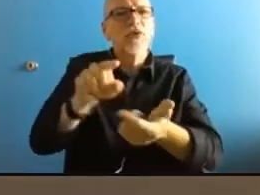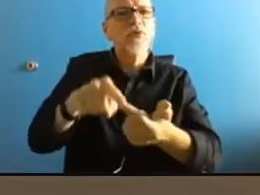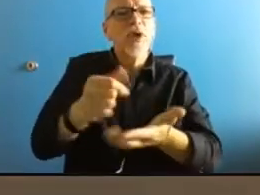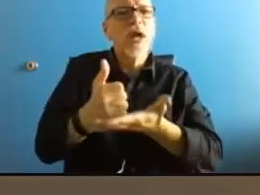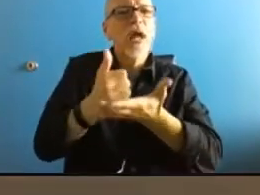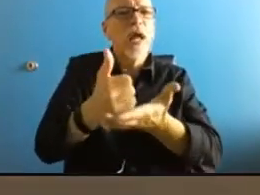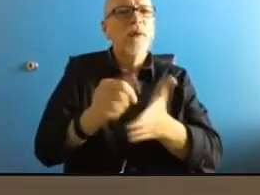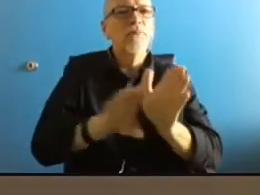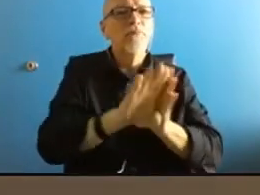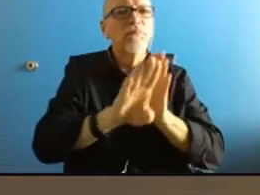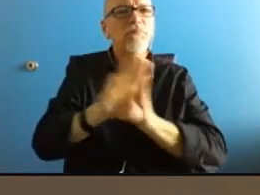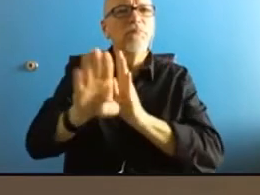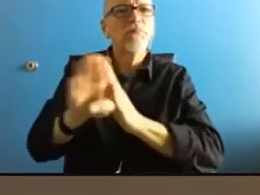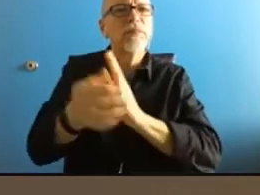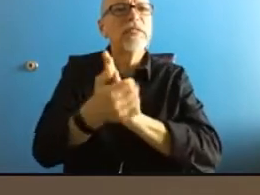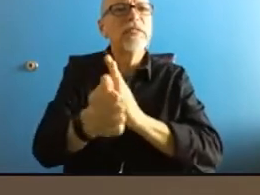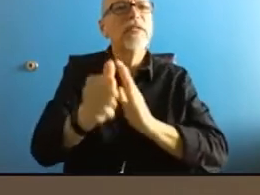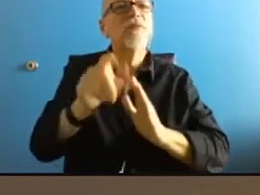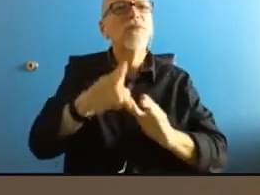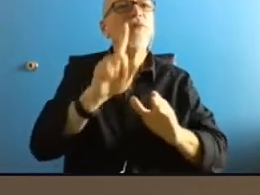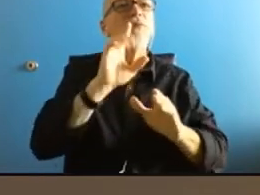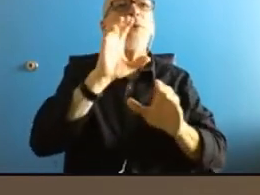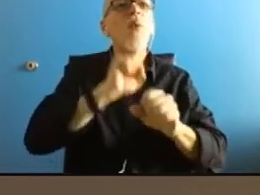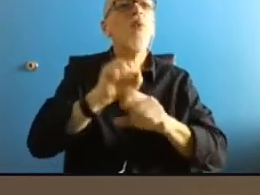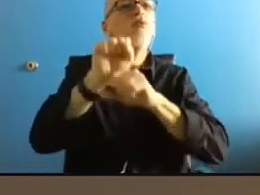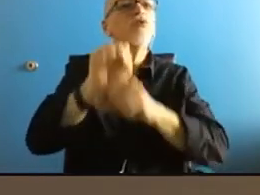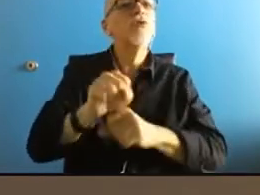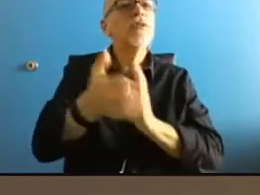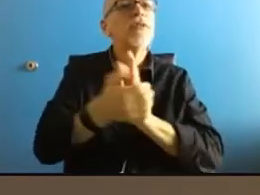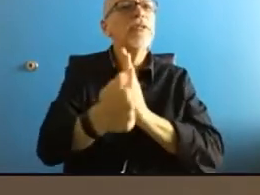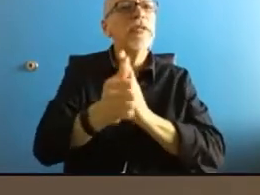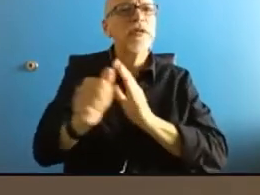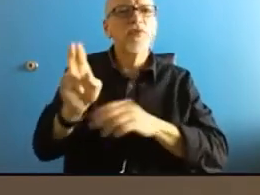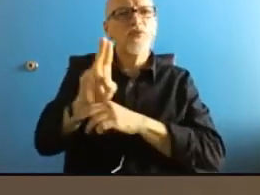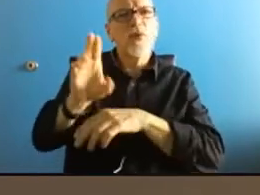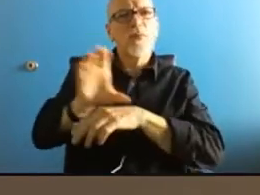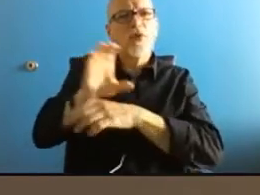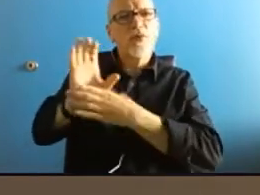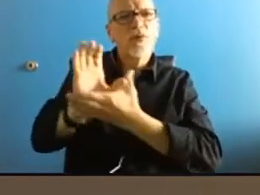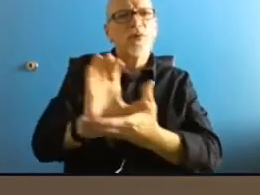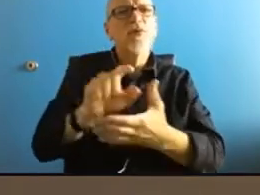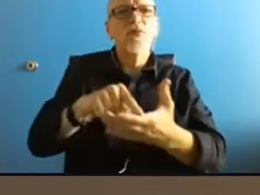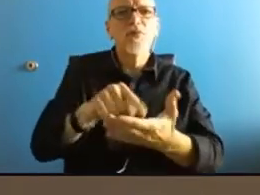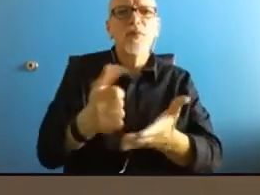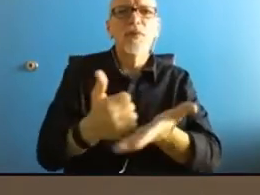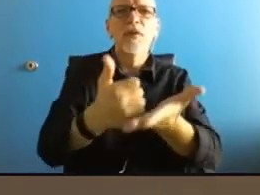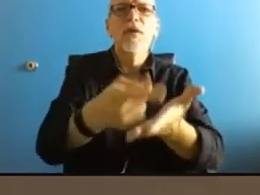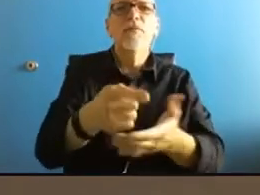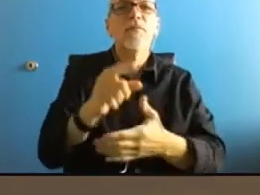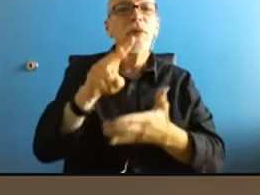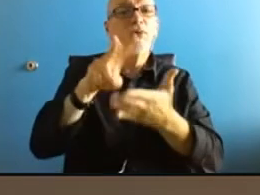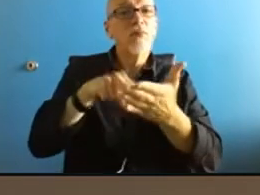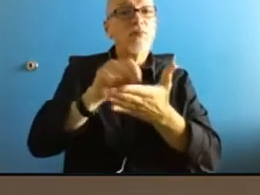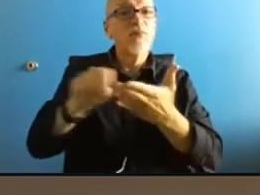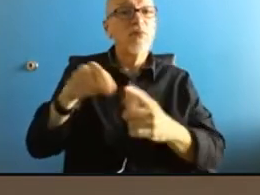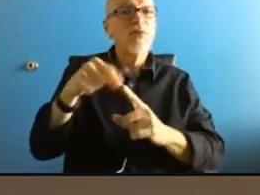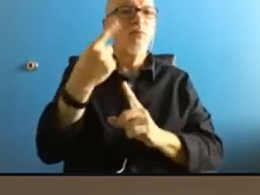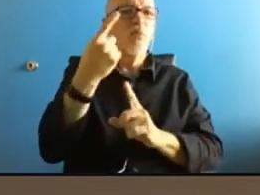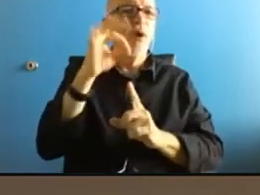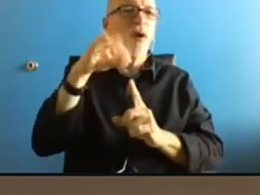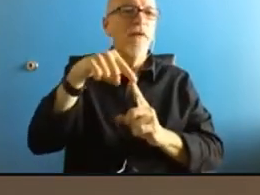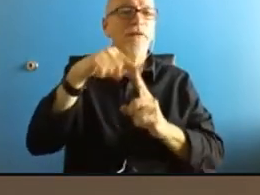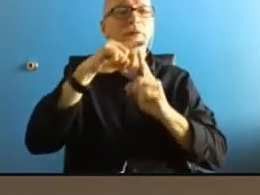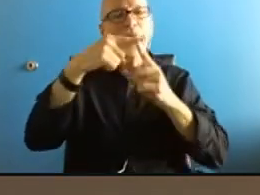skills, traditional skills. So literacy is just one of like many,